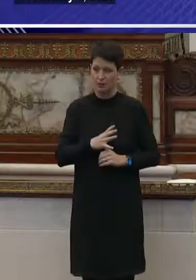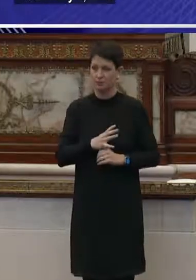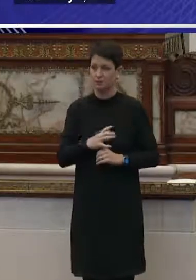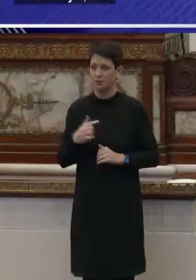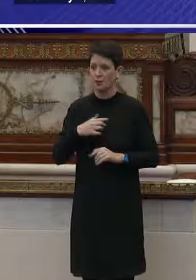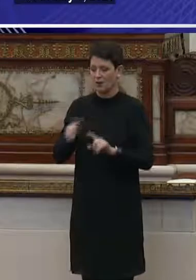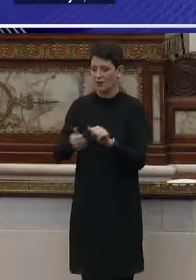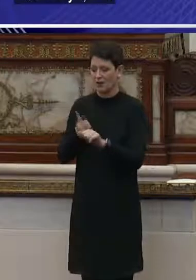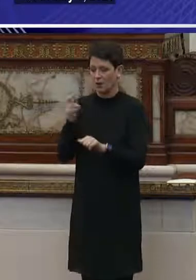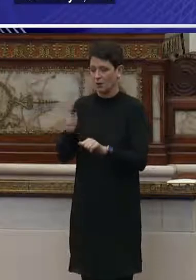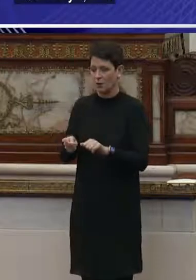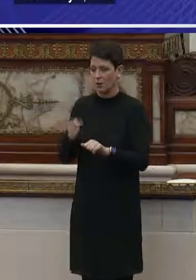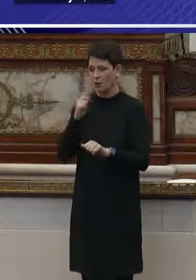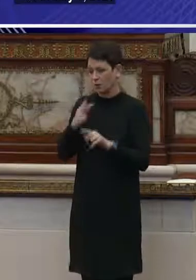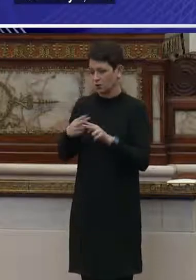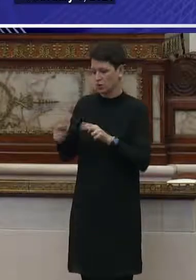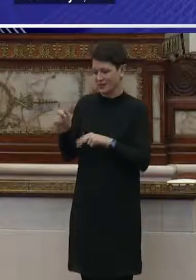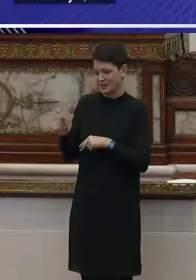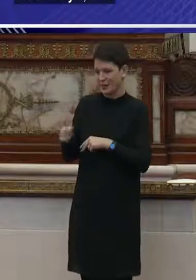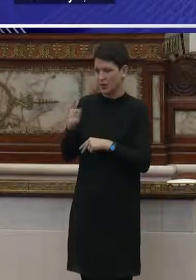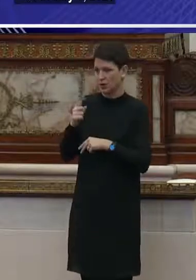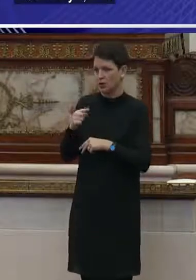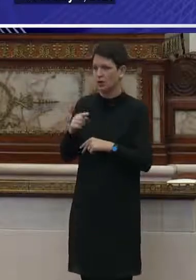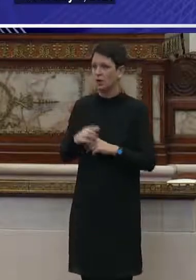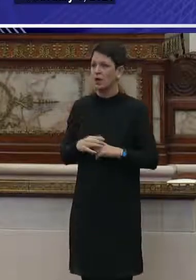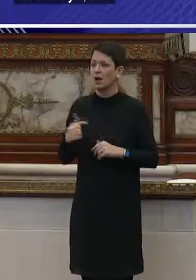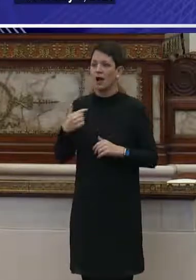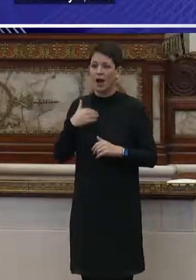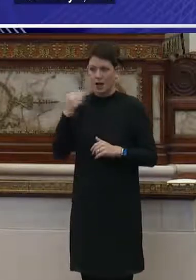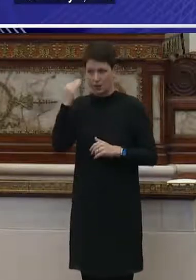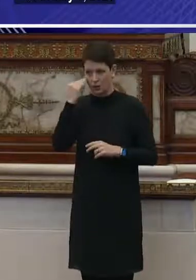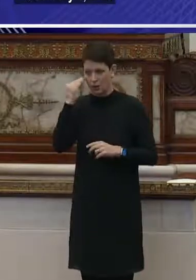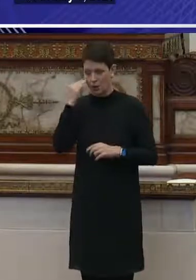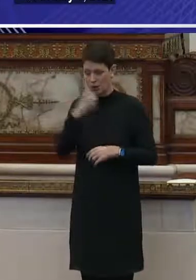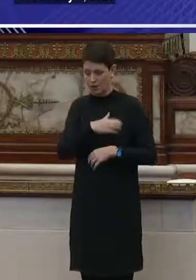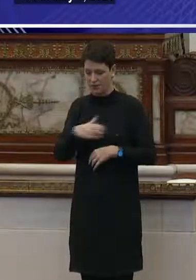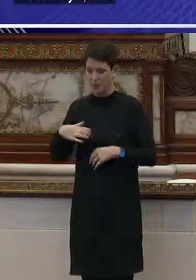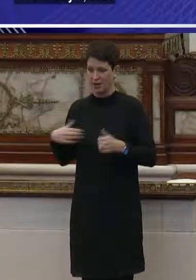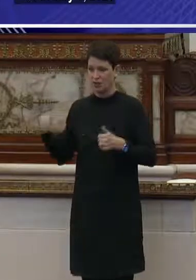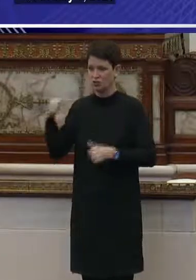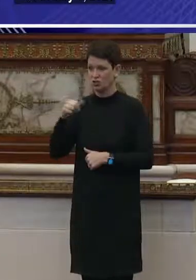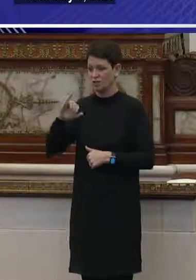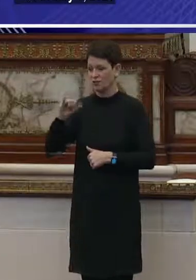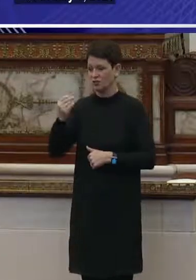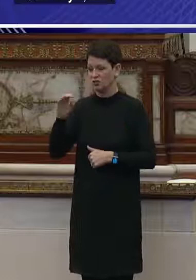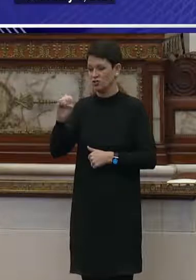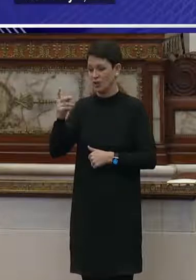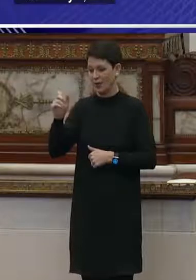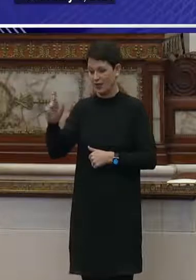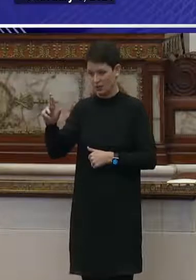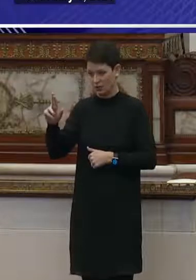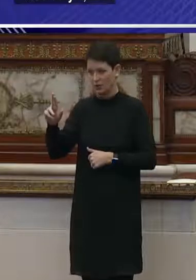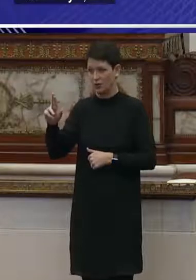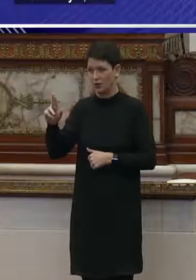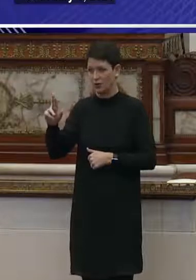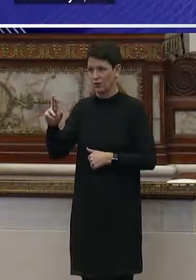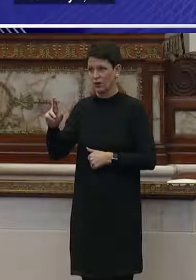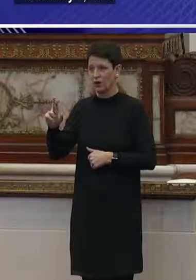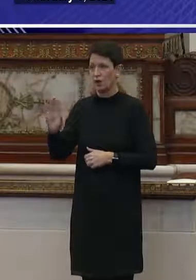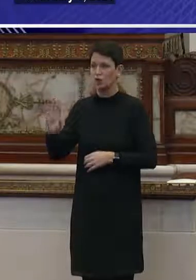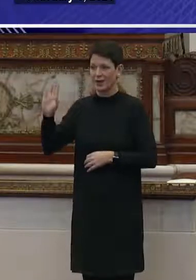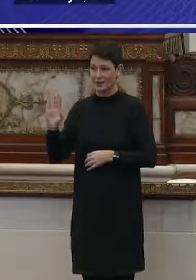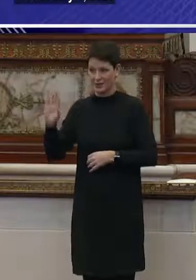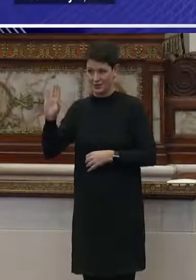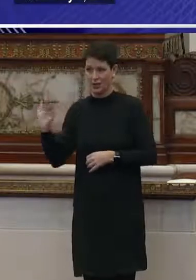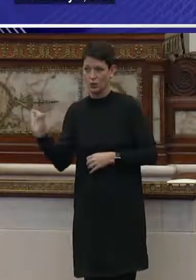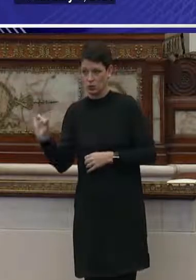just pick up for a quick second where you left off. I know that the Mayor's Chief of Staff, Jim Engler, also had raised his hand.